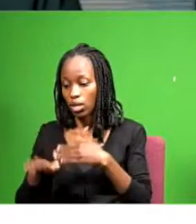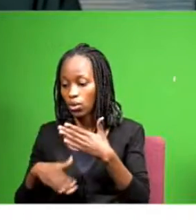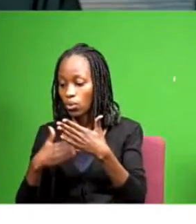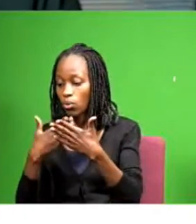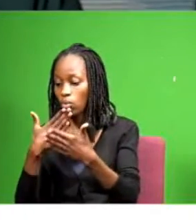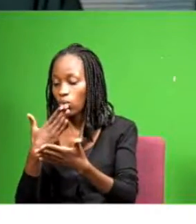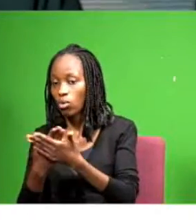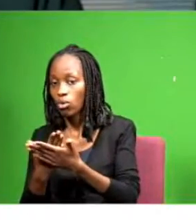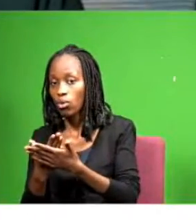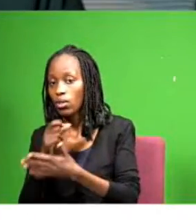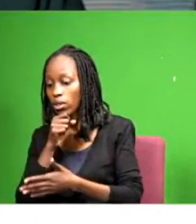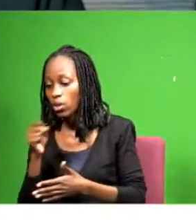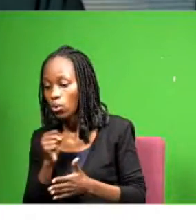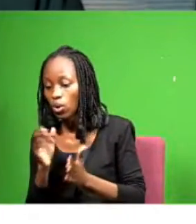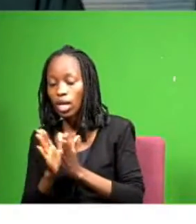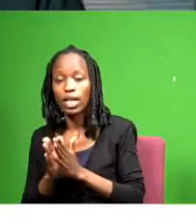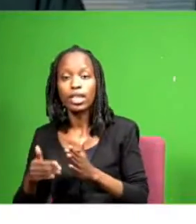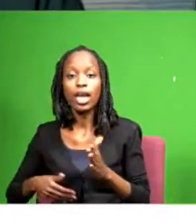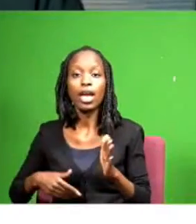junior,